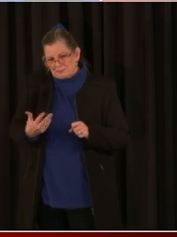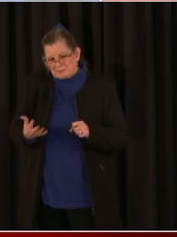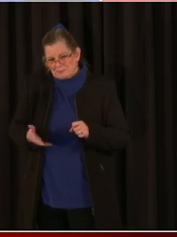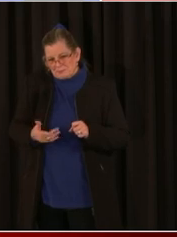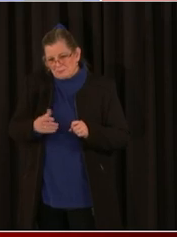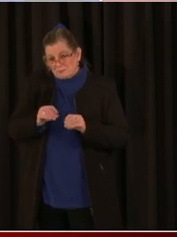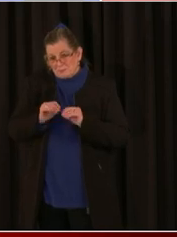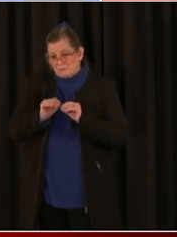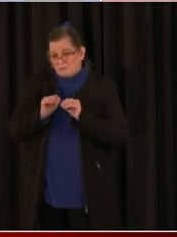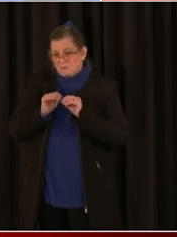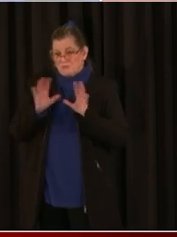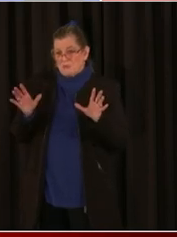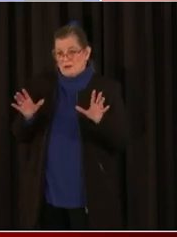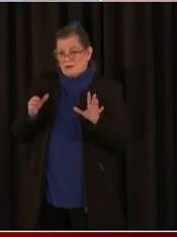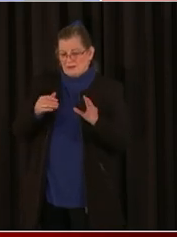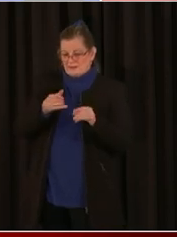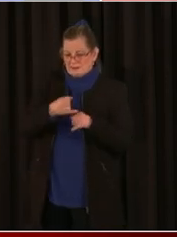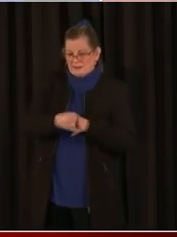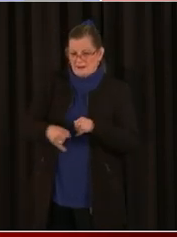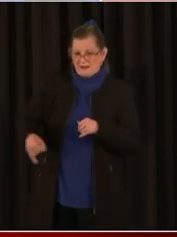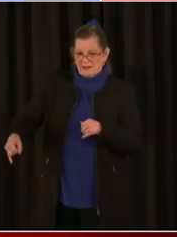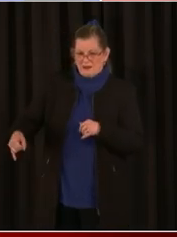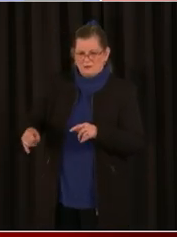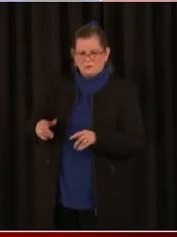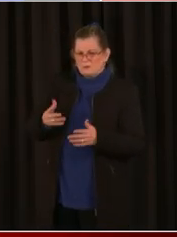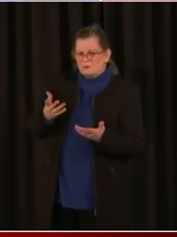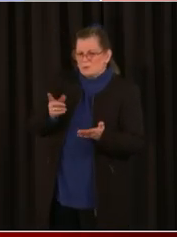a bright line in terms of what is the right